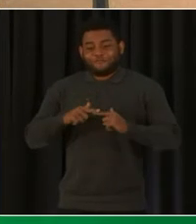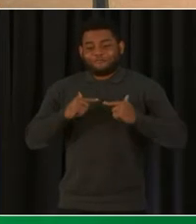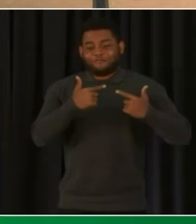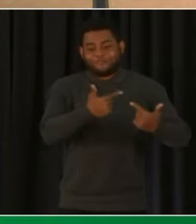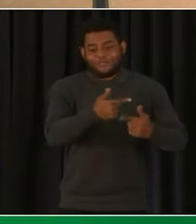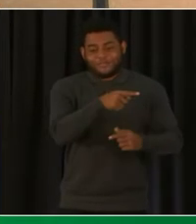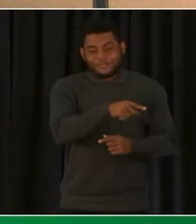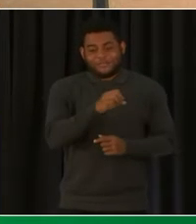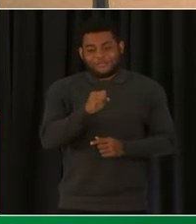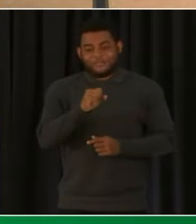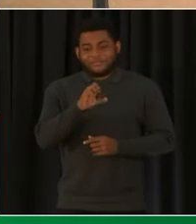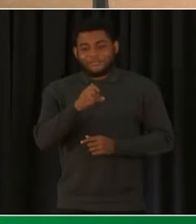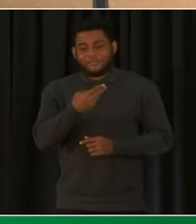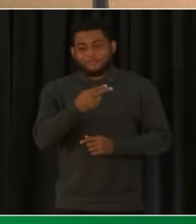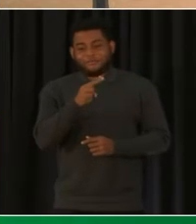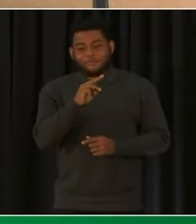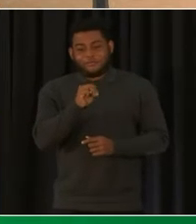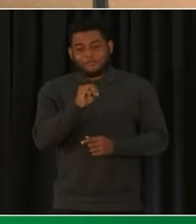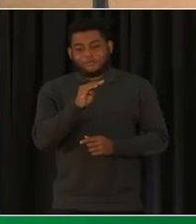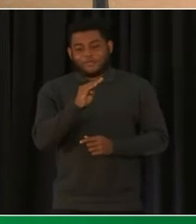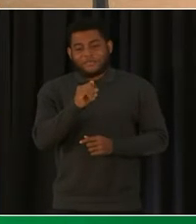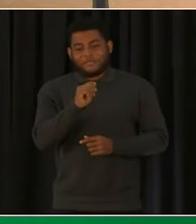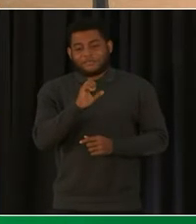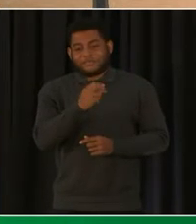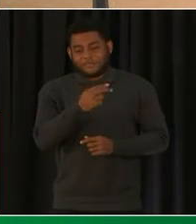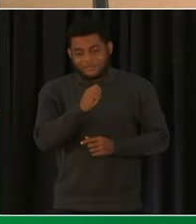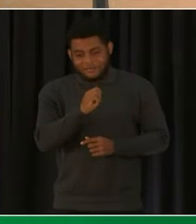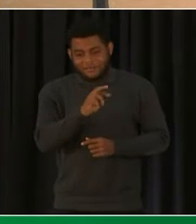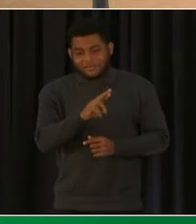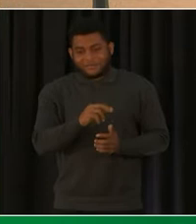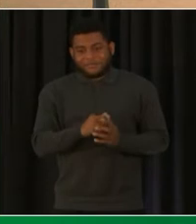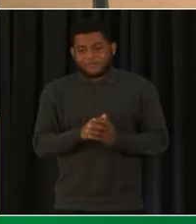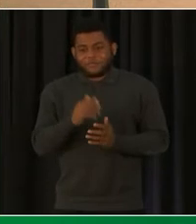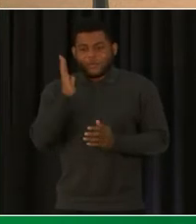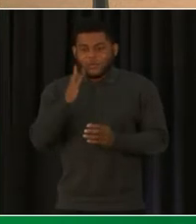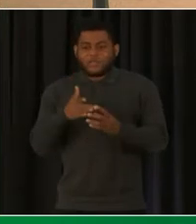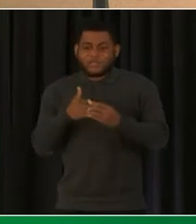will kick us off on the discussion for tonight.